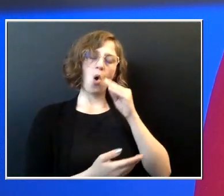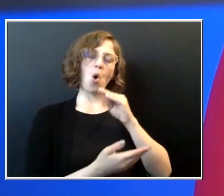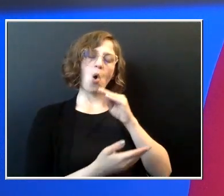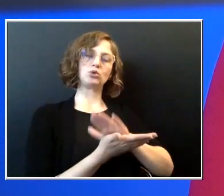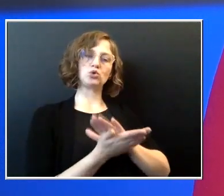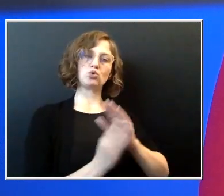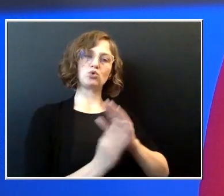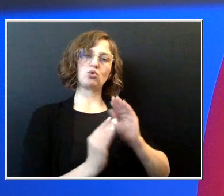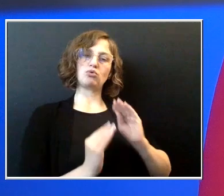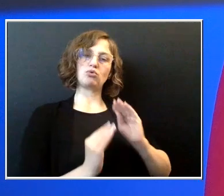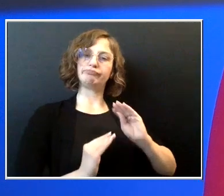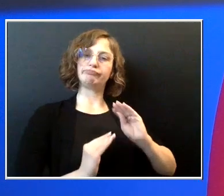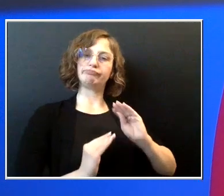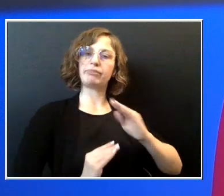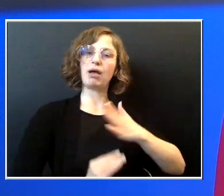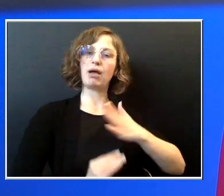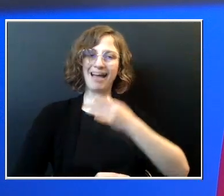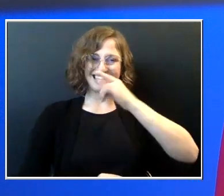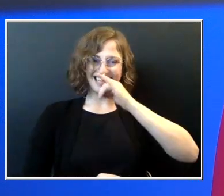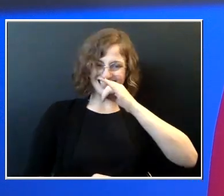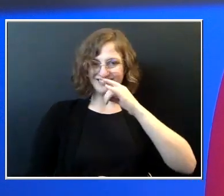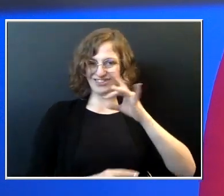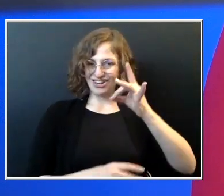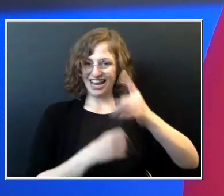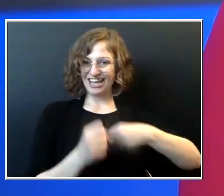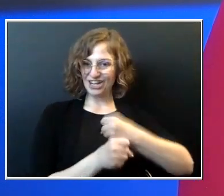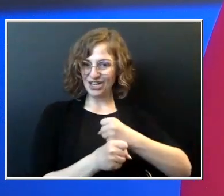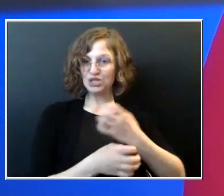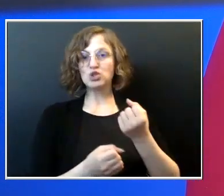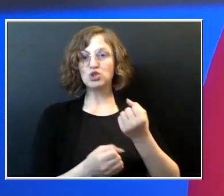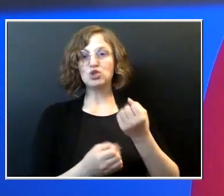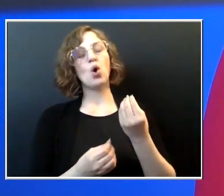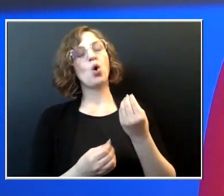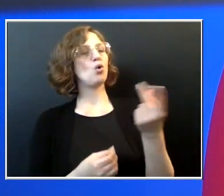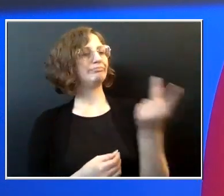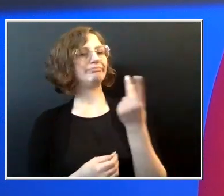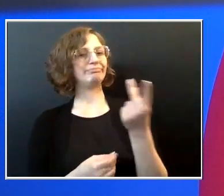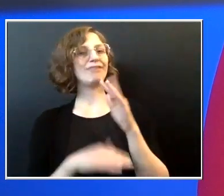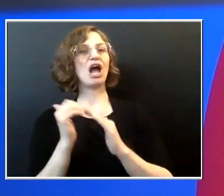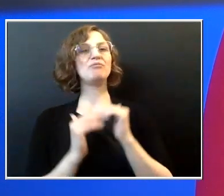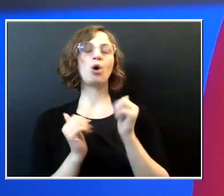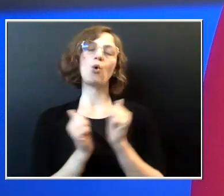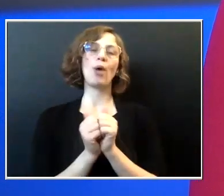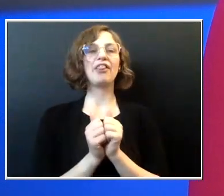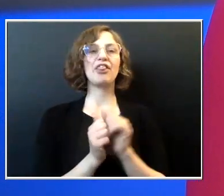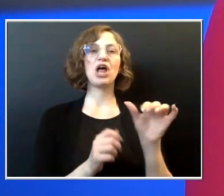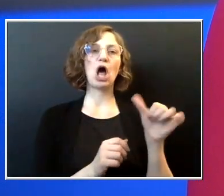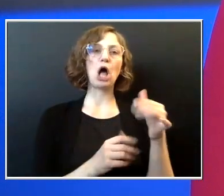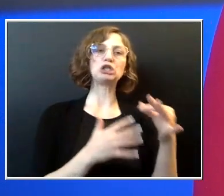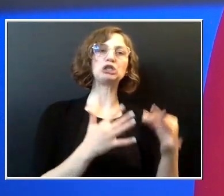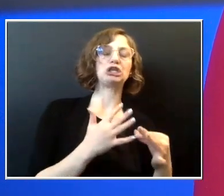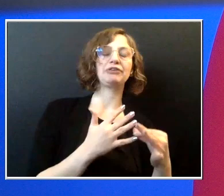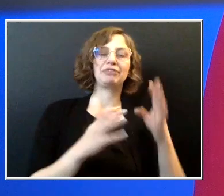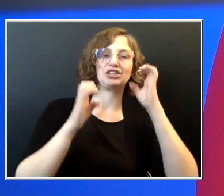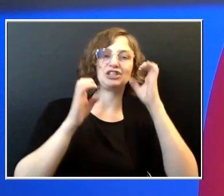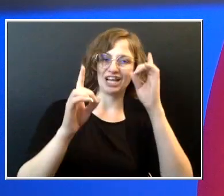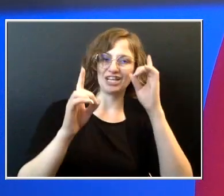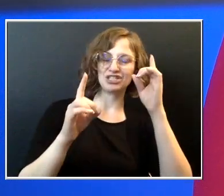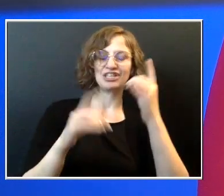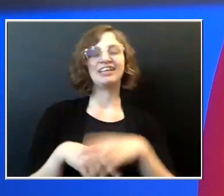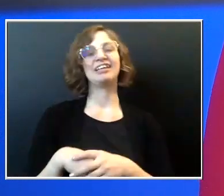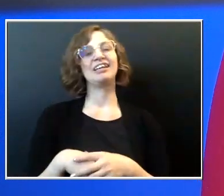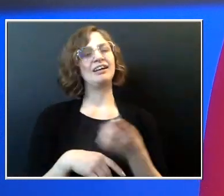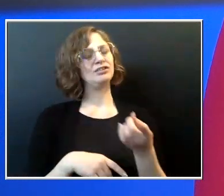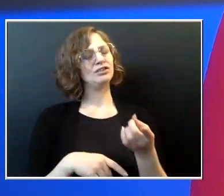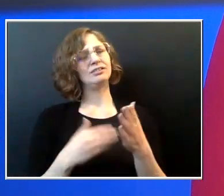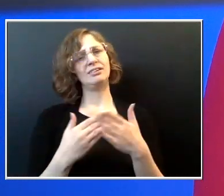this whole alternative education process that a lot of people don't understand. And, you know, she was just easy to talk to and